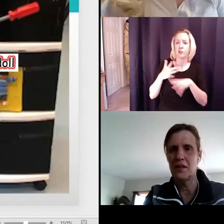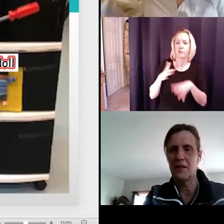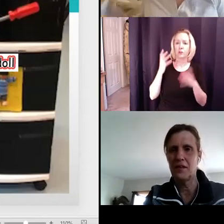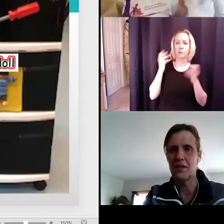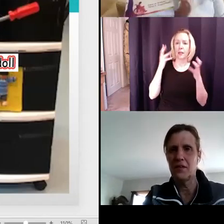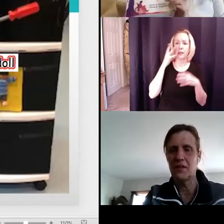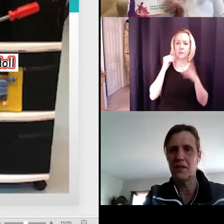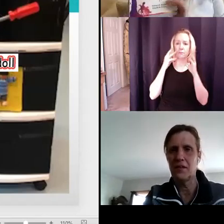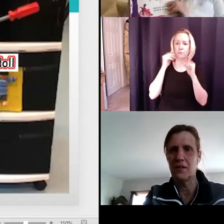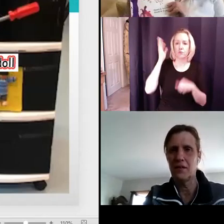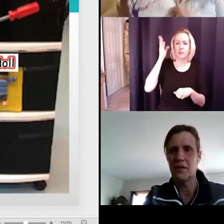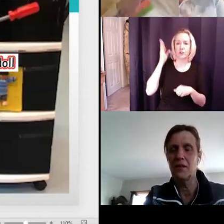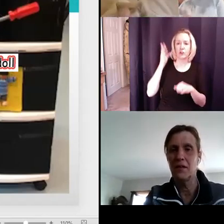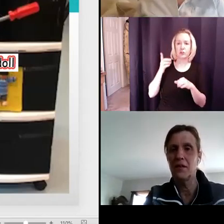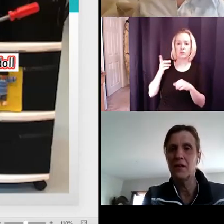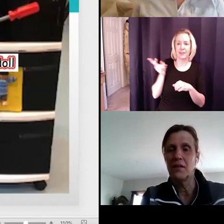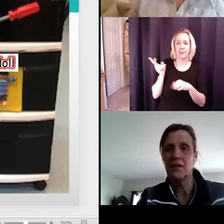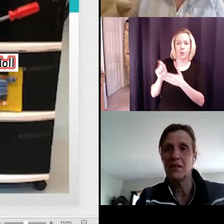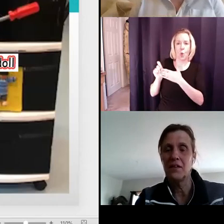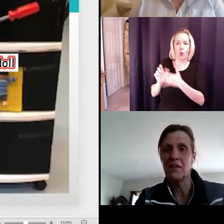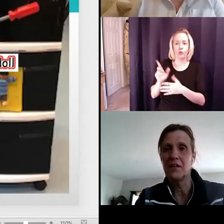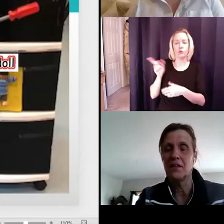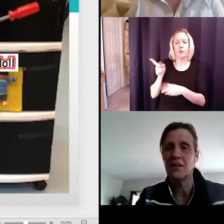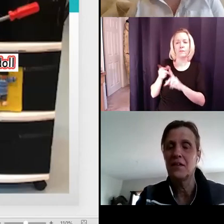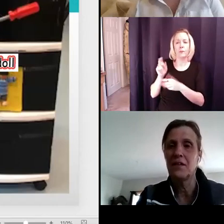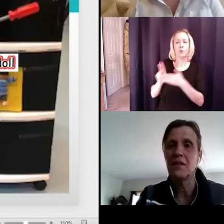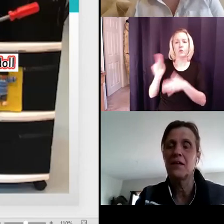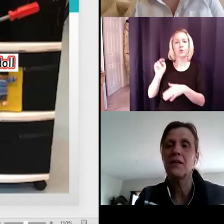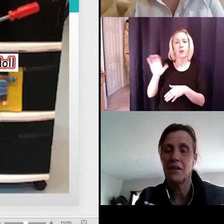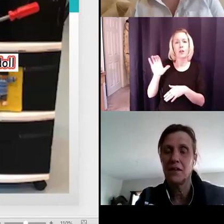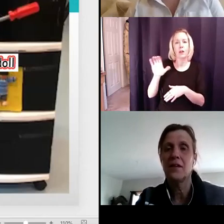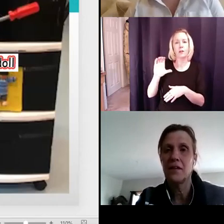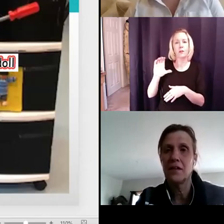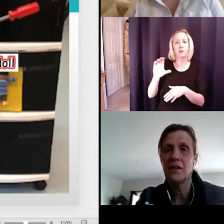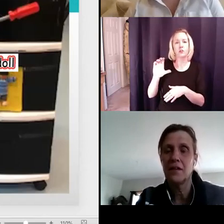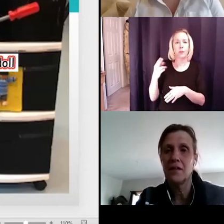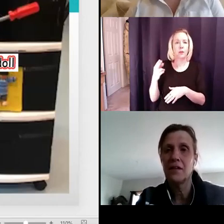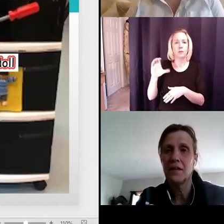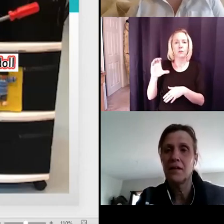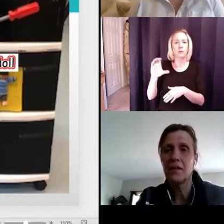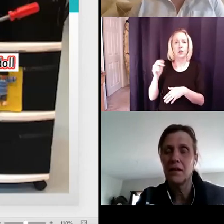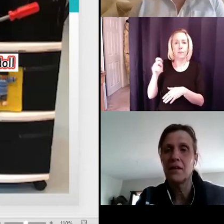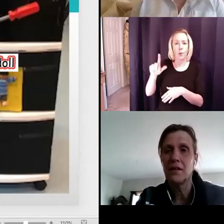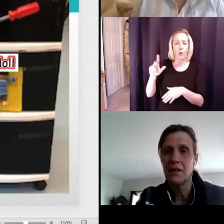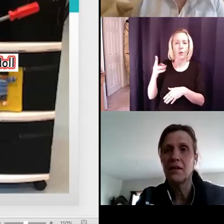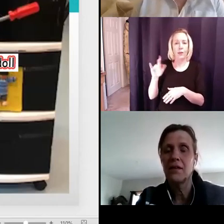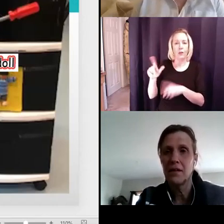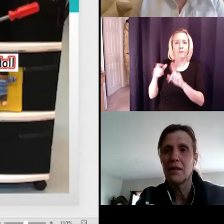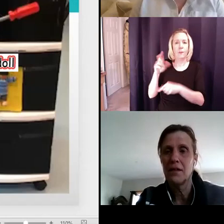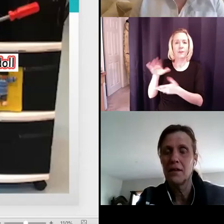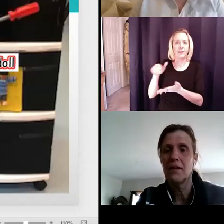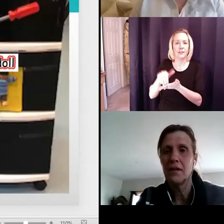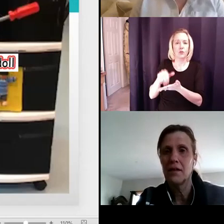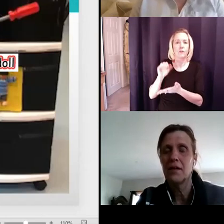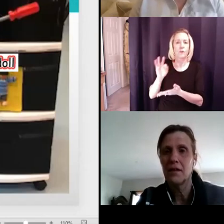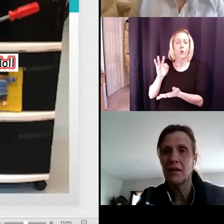authors of this book. So they're out of the University of North Carolina, Chapel Hill, and they are from the Center for Disability Literacy and